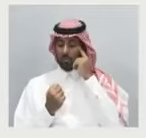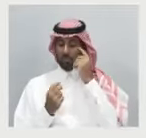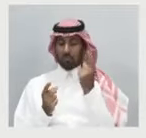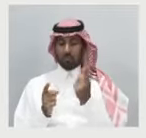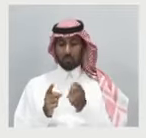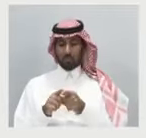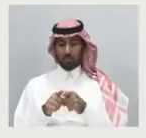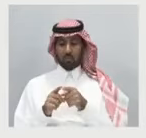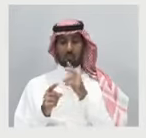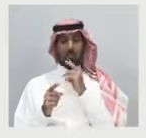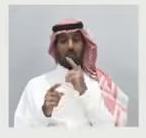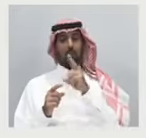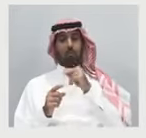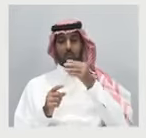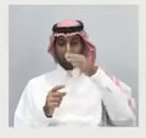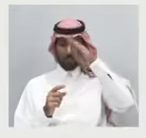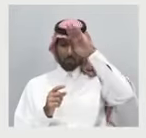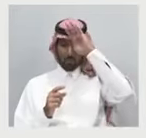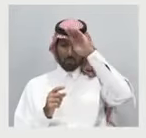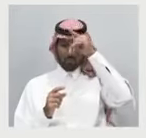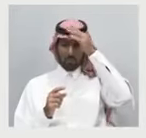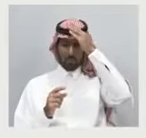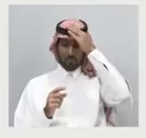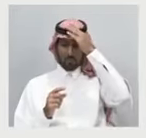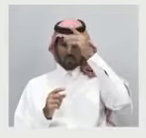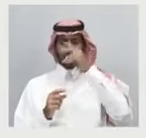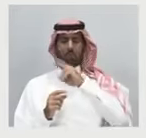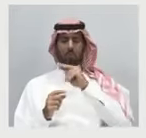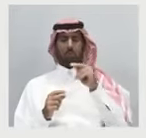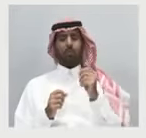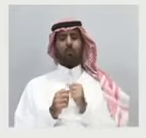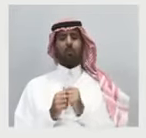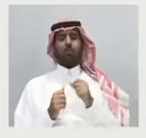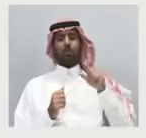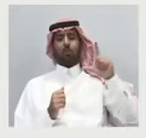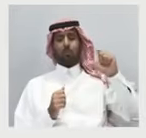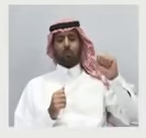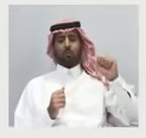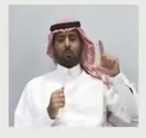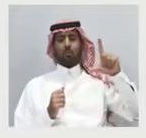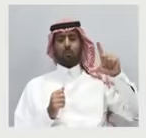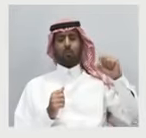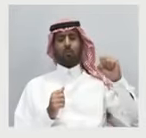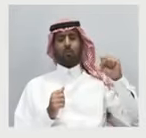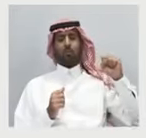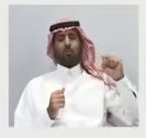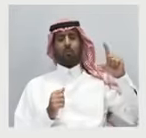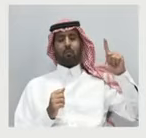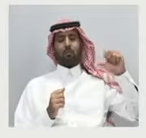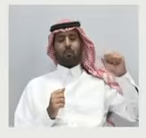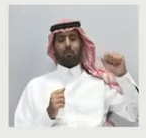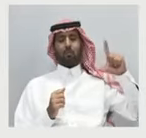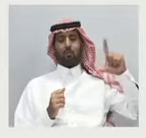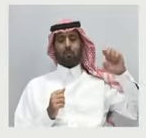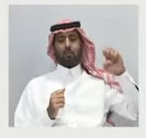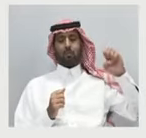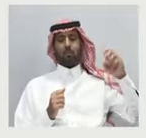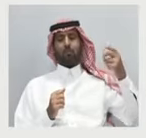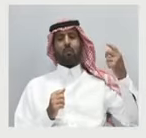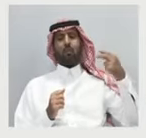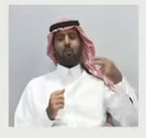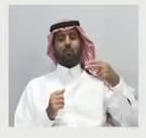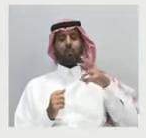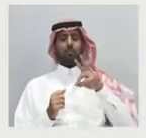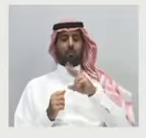am writing to apply for the public relations position advertised in the